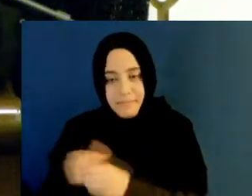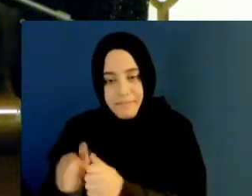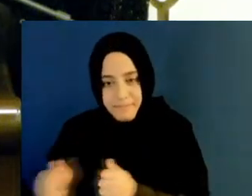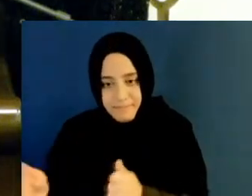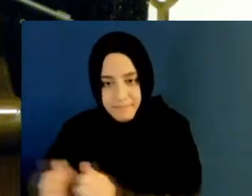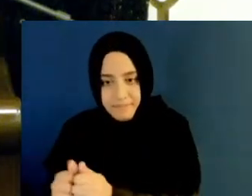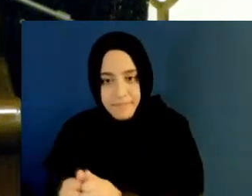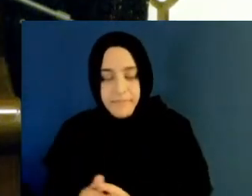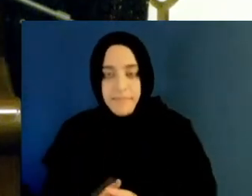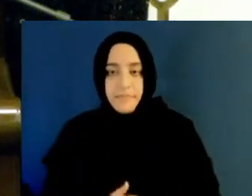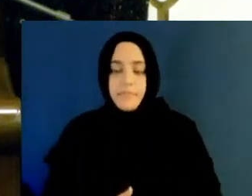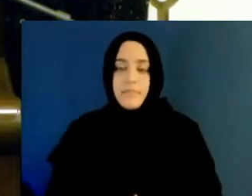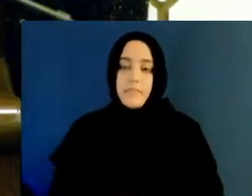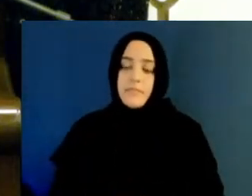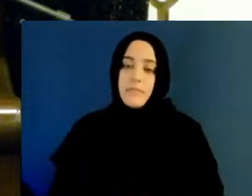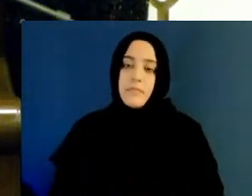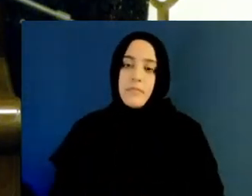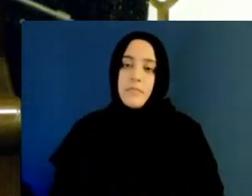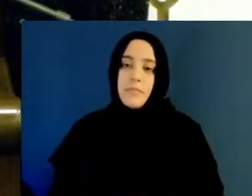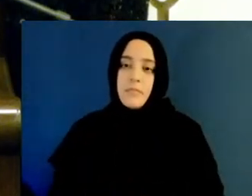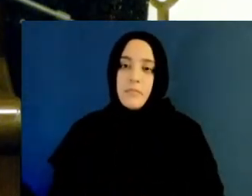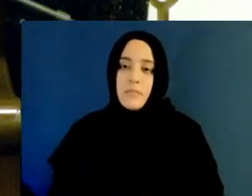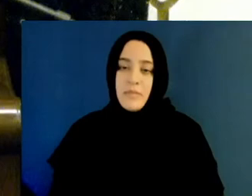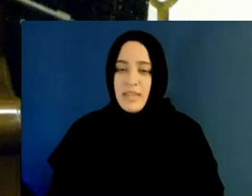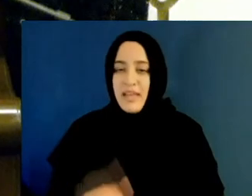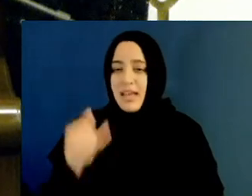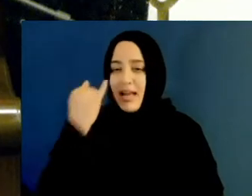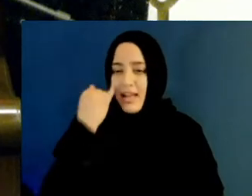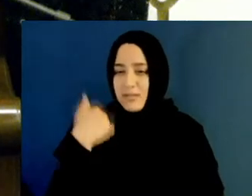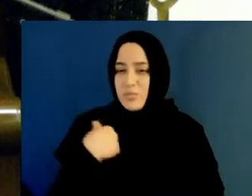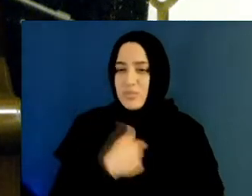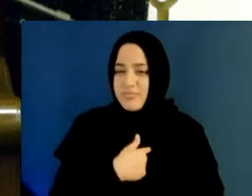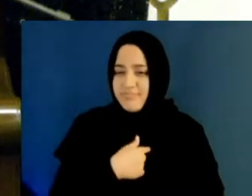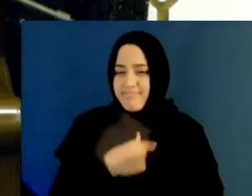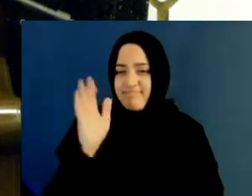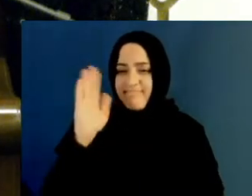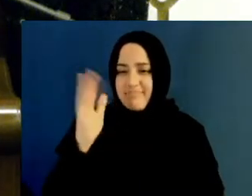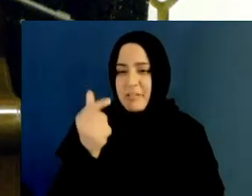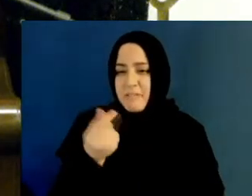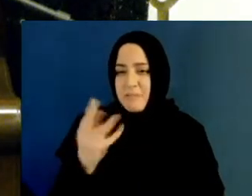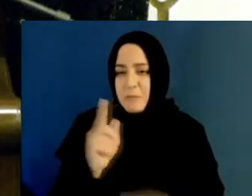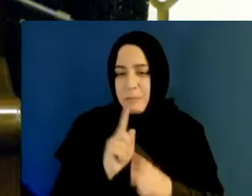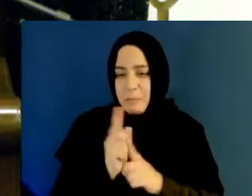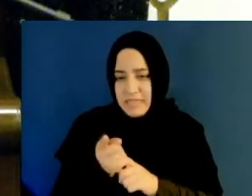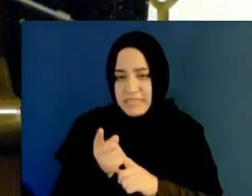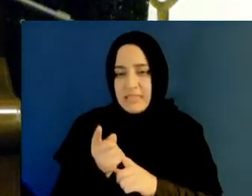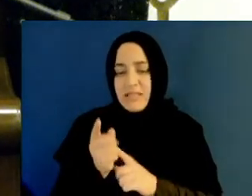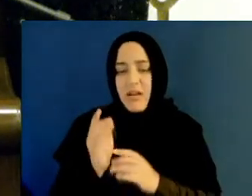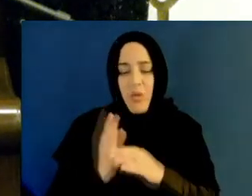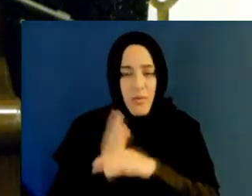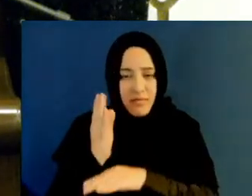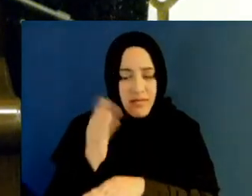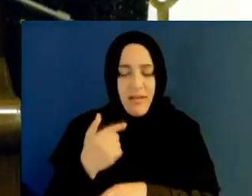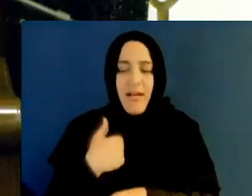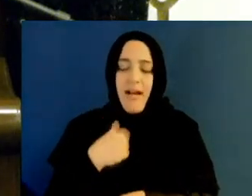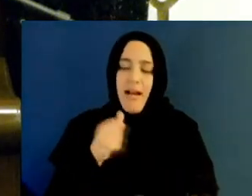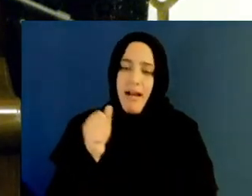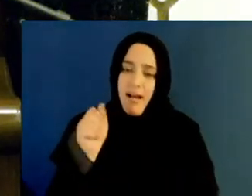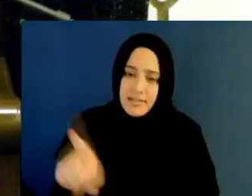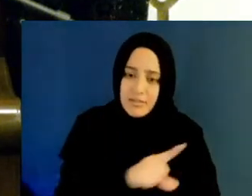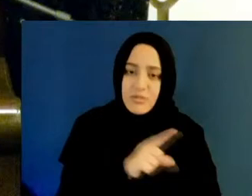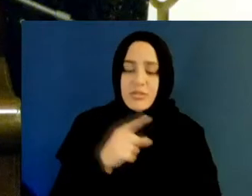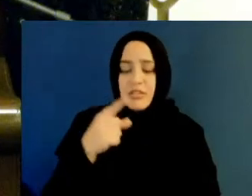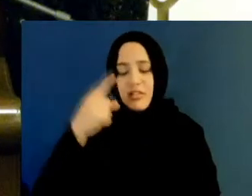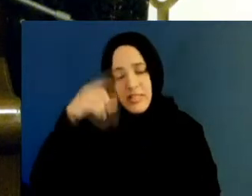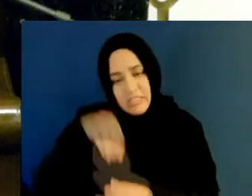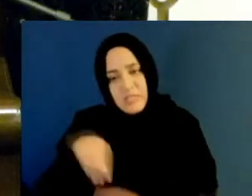Ahibai, if Masaib goes a few minutes over, I ask you, in the name of Imam Sajjad alayhi salam, bear with me, inshallah,